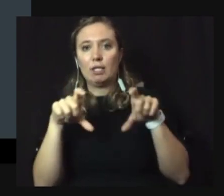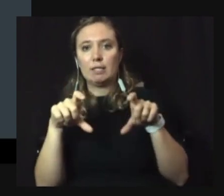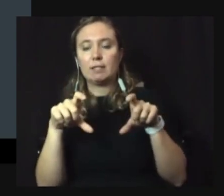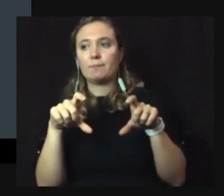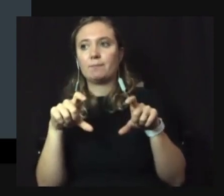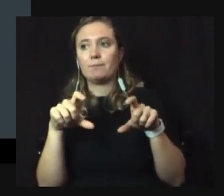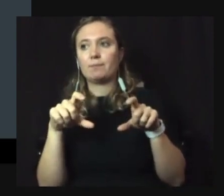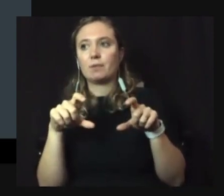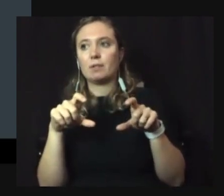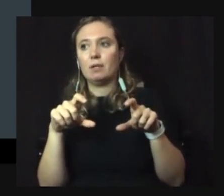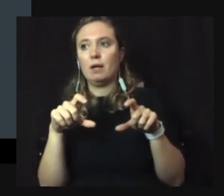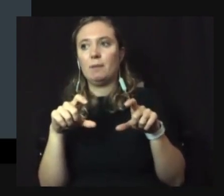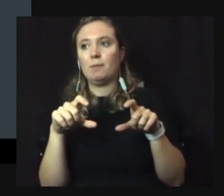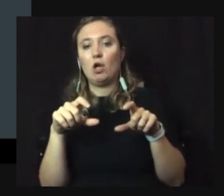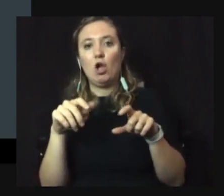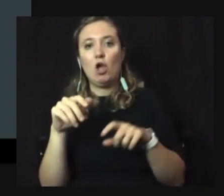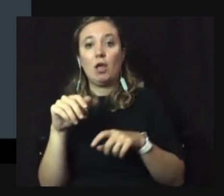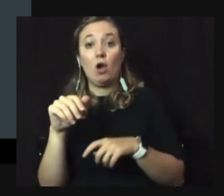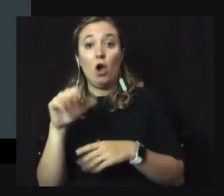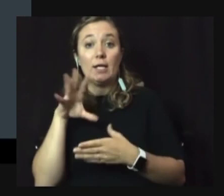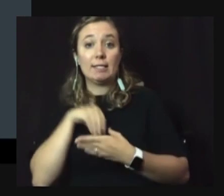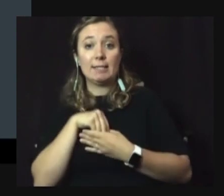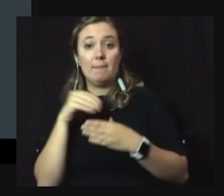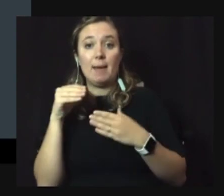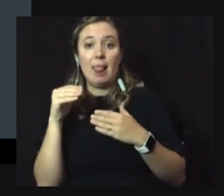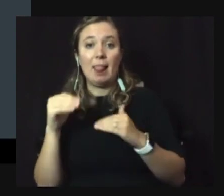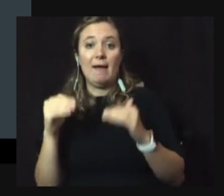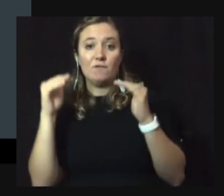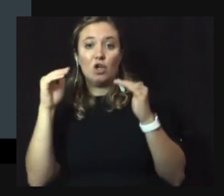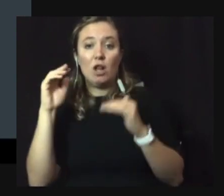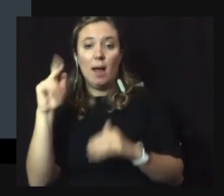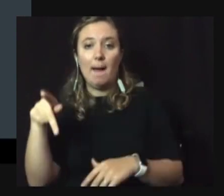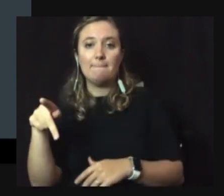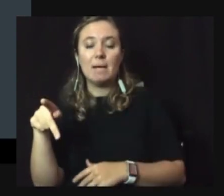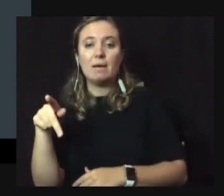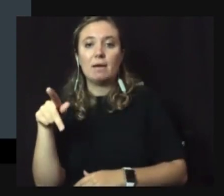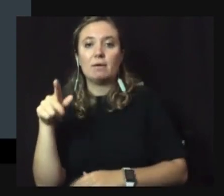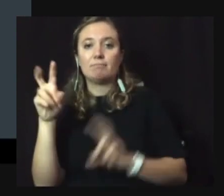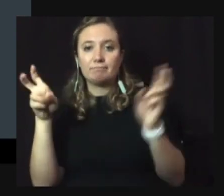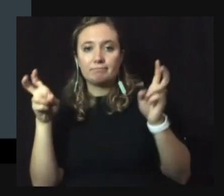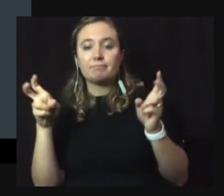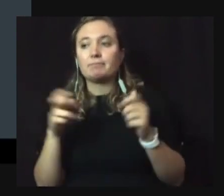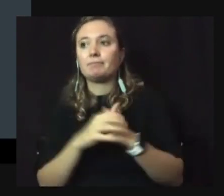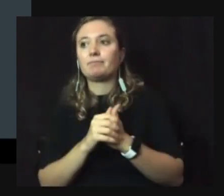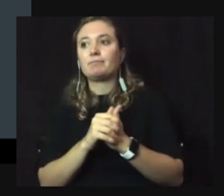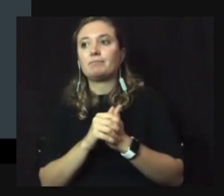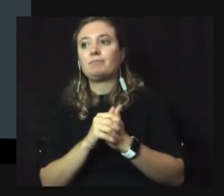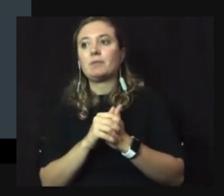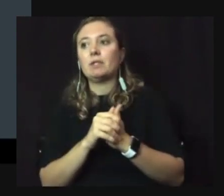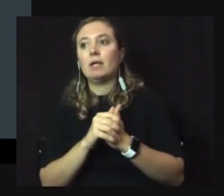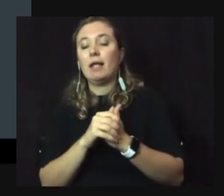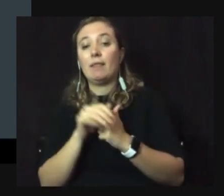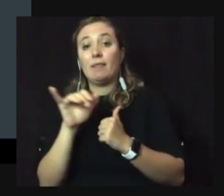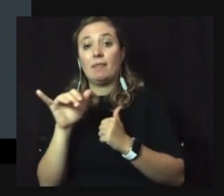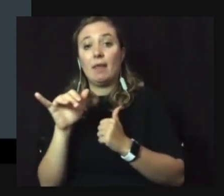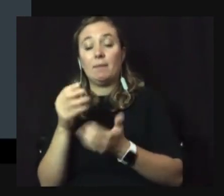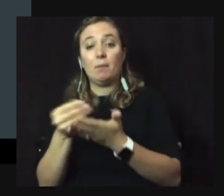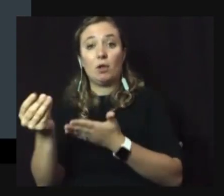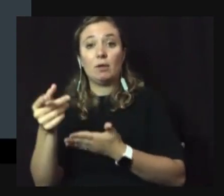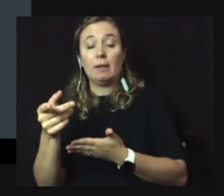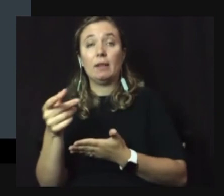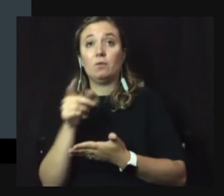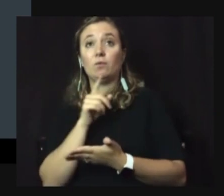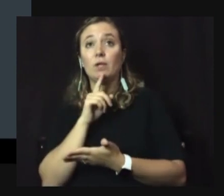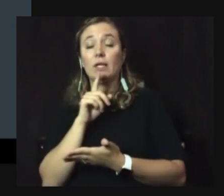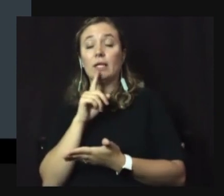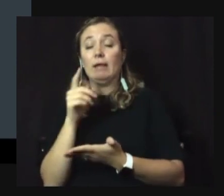their little book. And it really is the most profound and powerful way that I have been able to reteach myself about